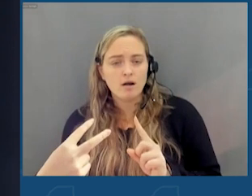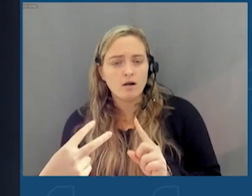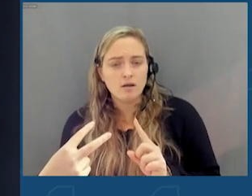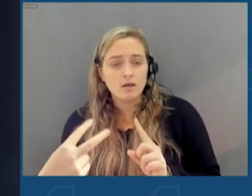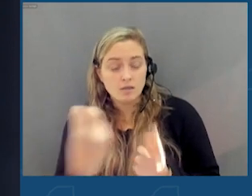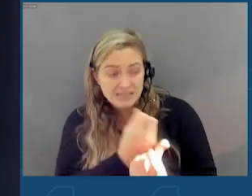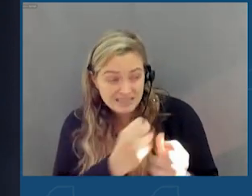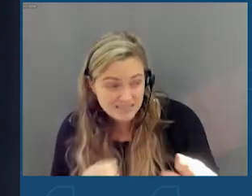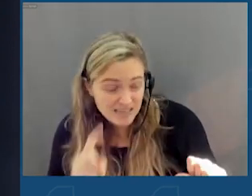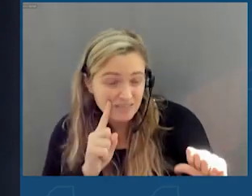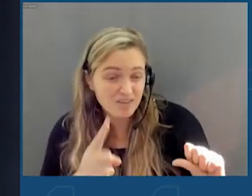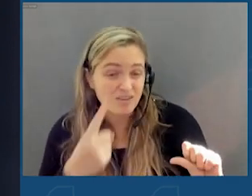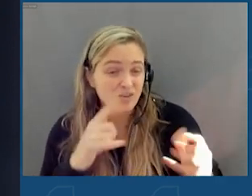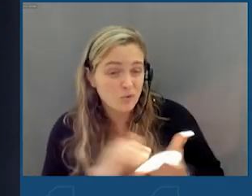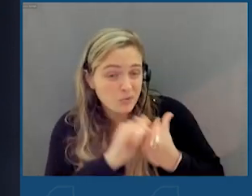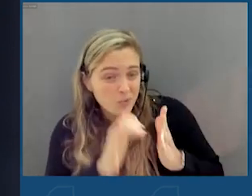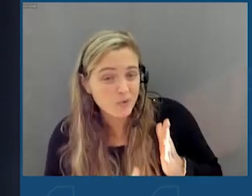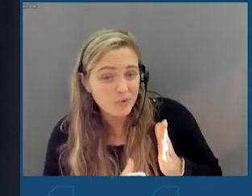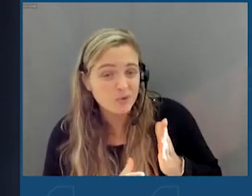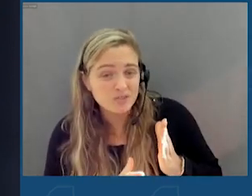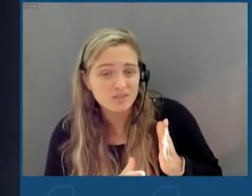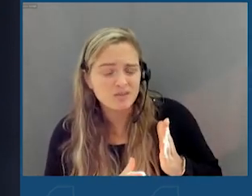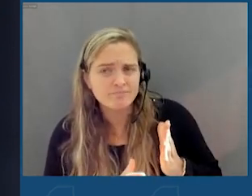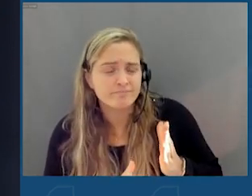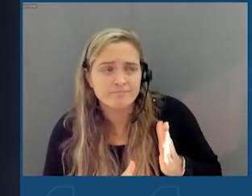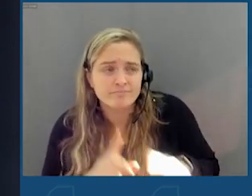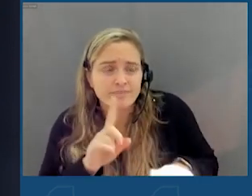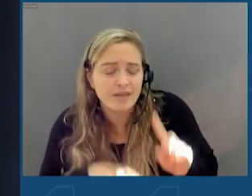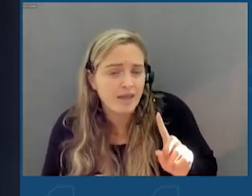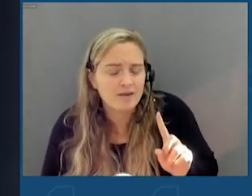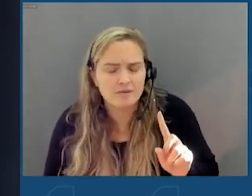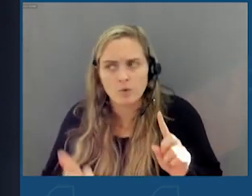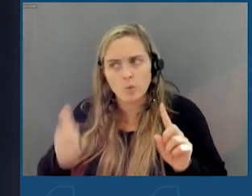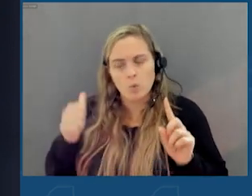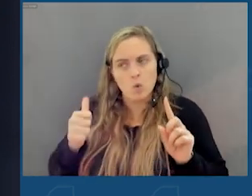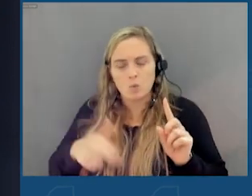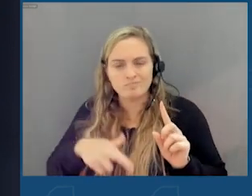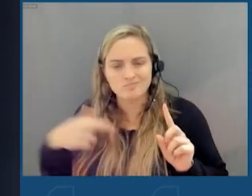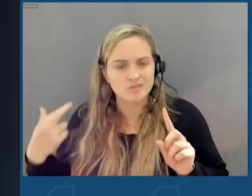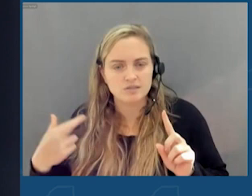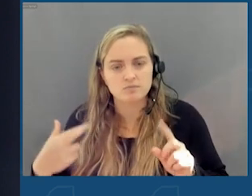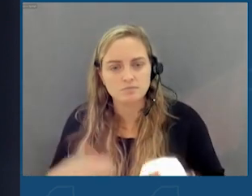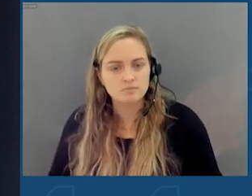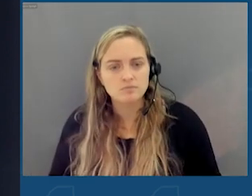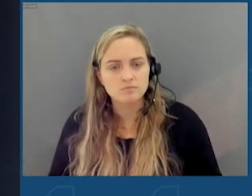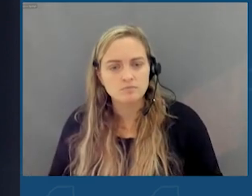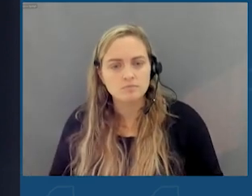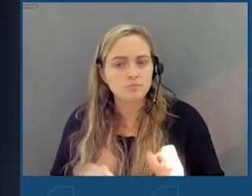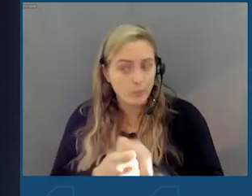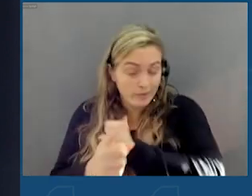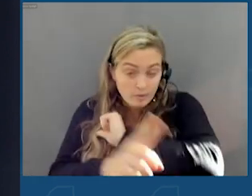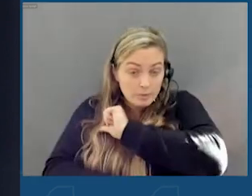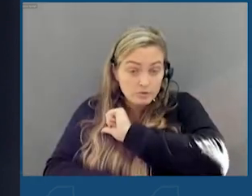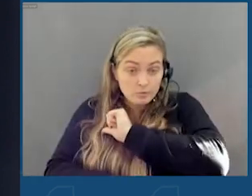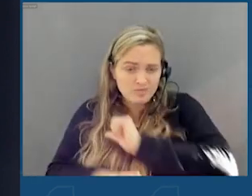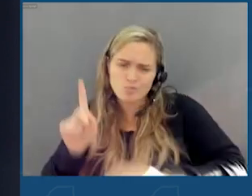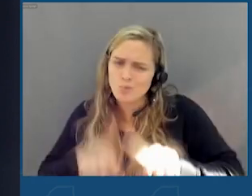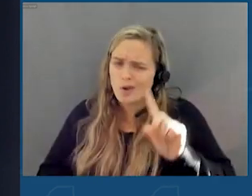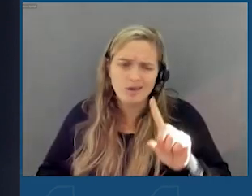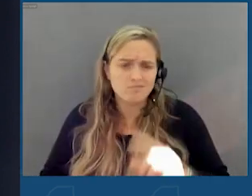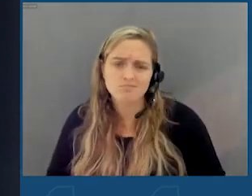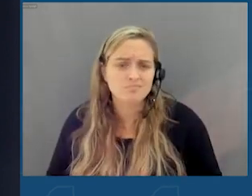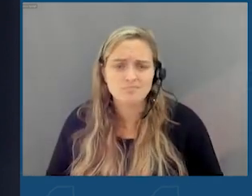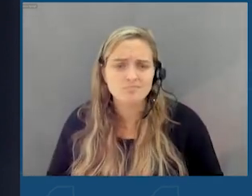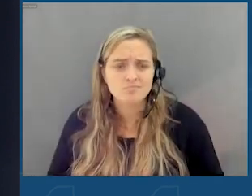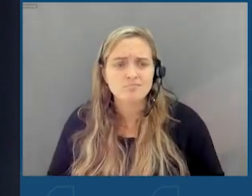safety and security of New Yorkers cannot and will not be threatened without consequences. That